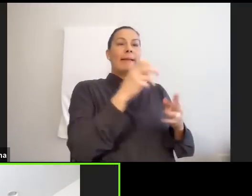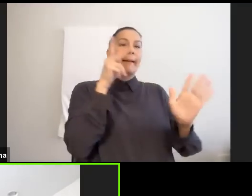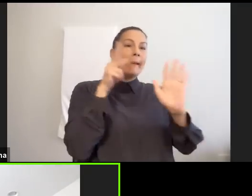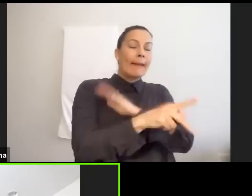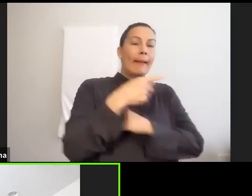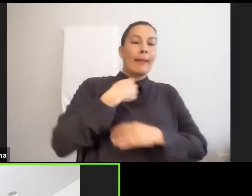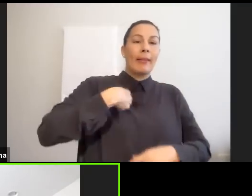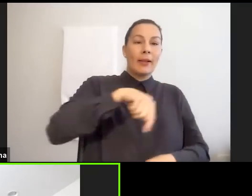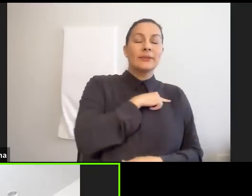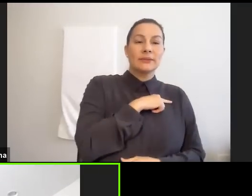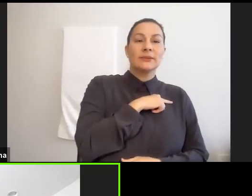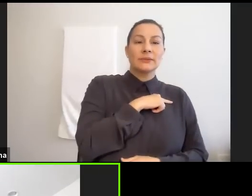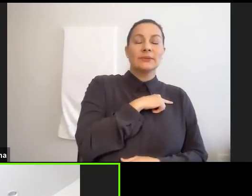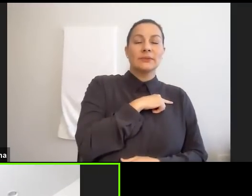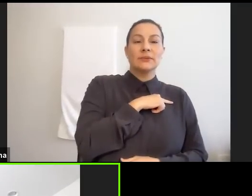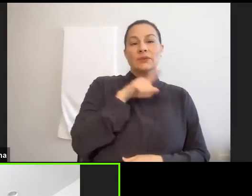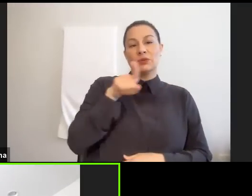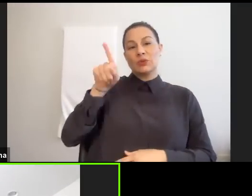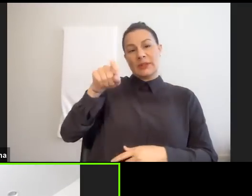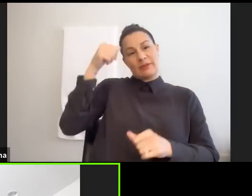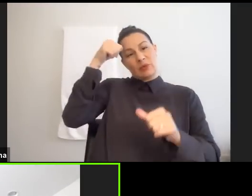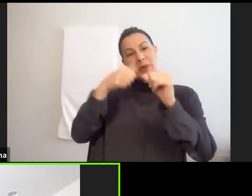Thank you.